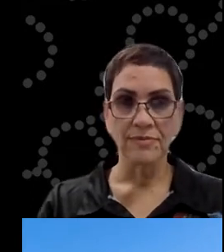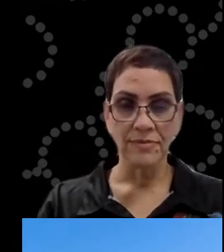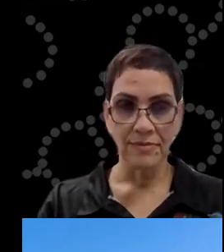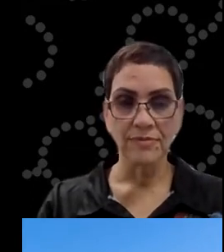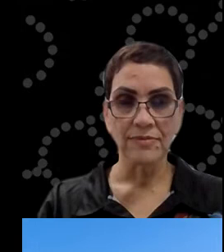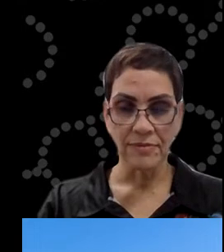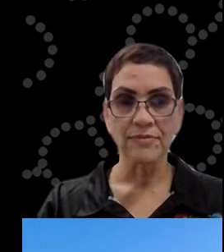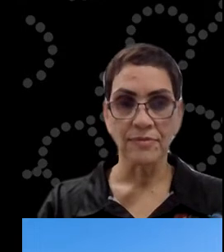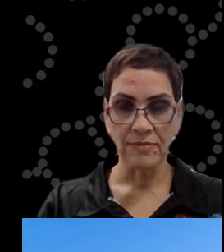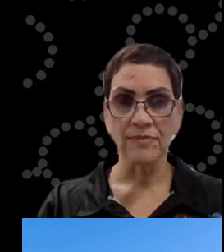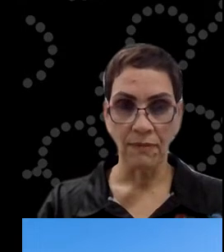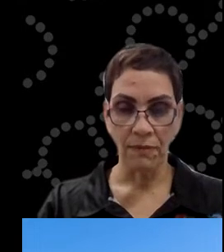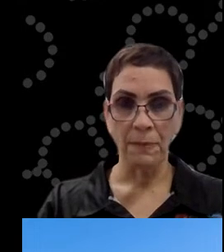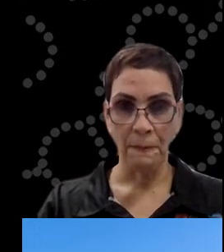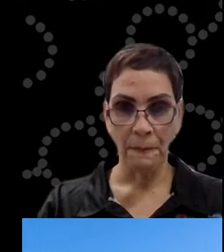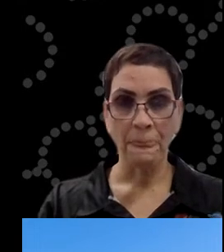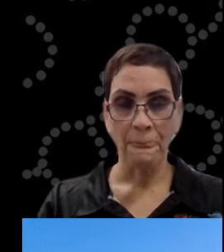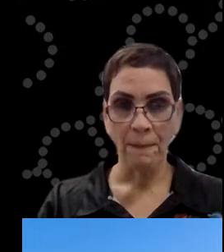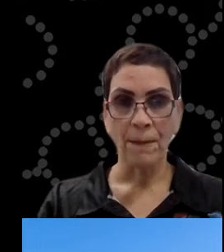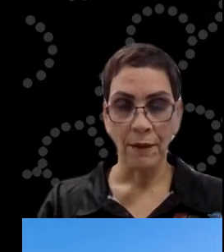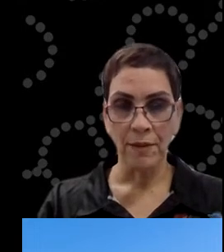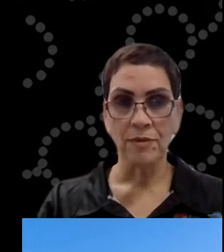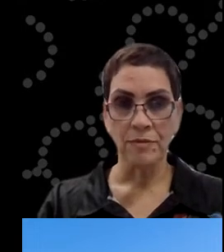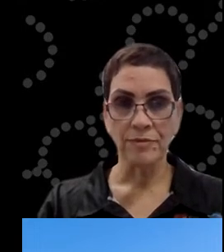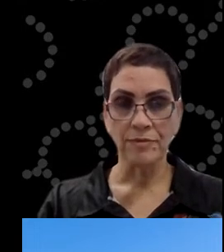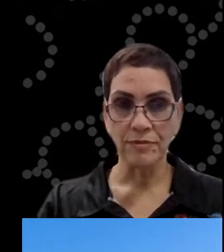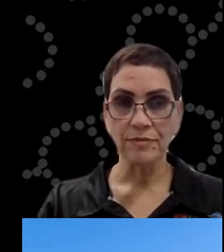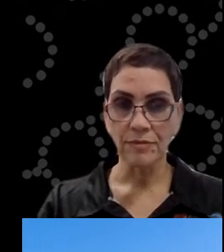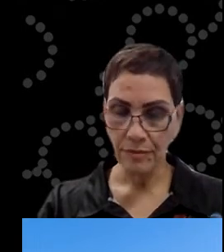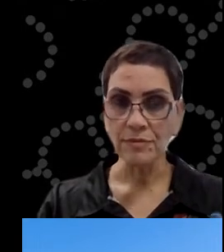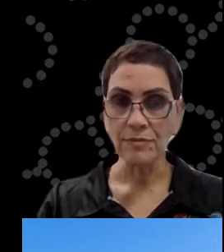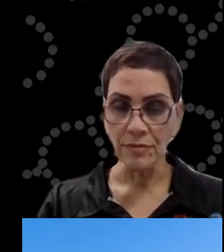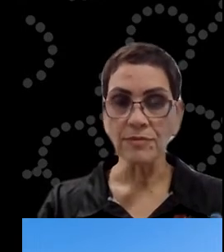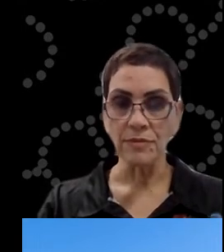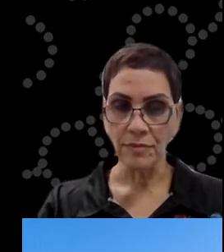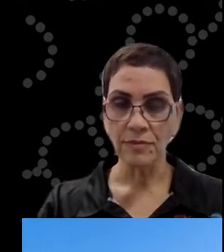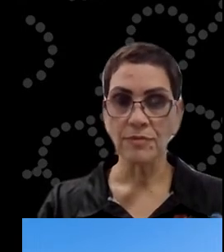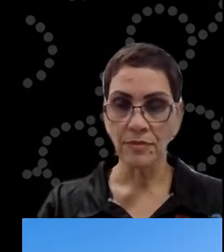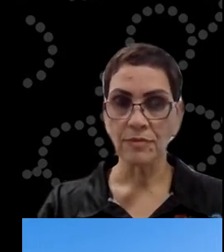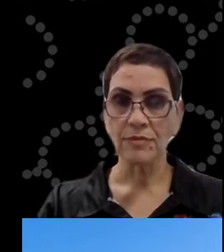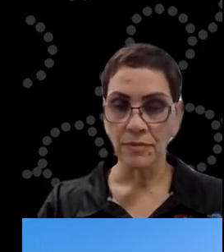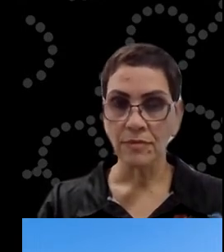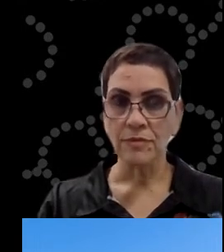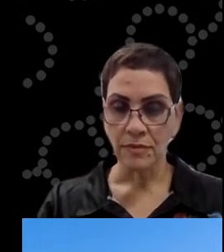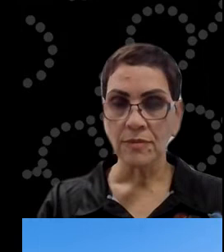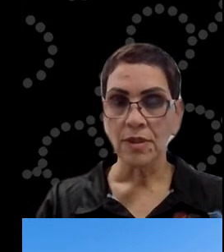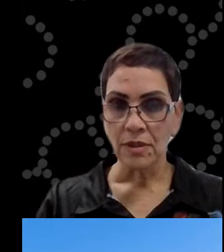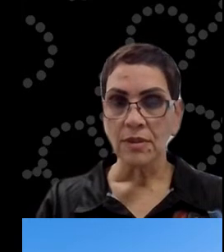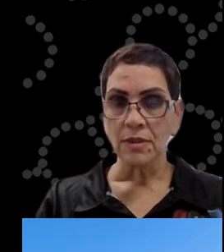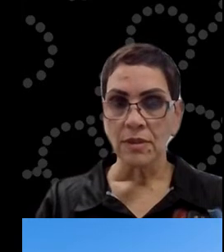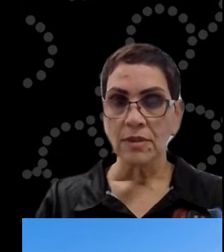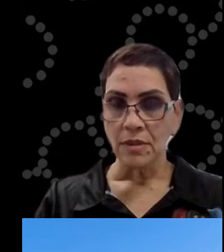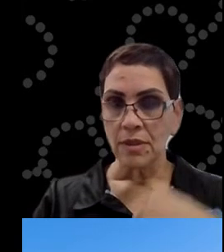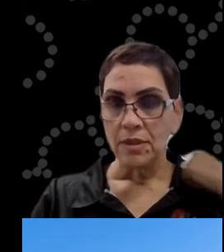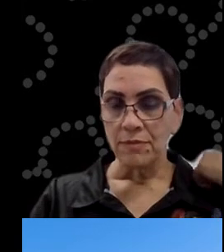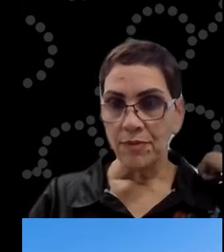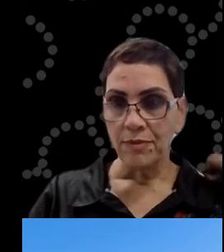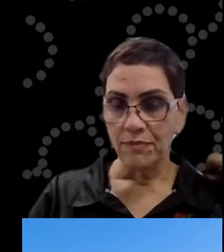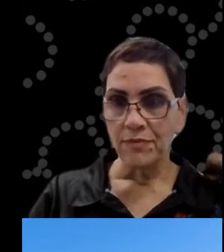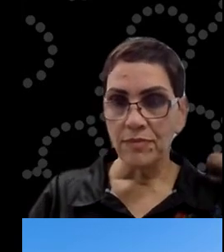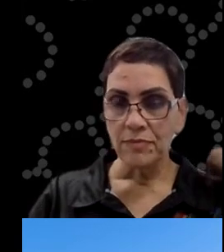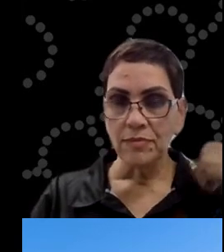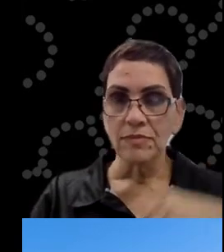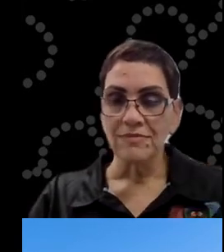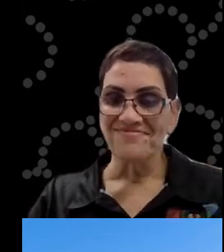send the links in case our colleagues in education couldn't get on, because I think this will be very valuable to them as well.